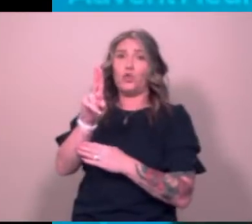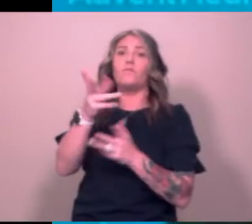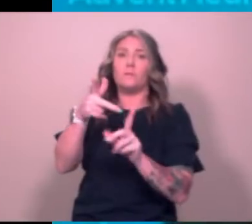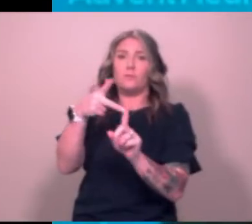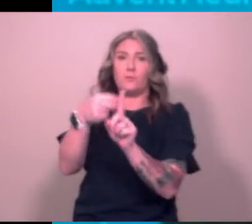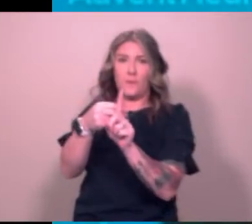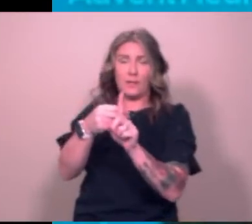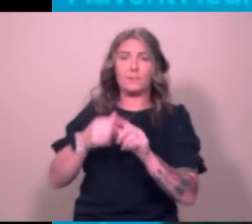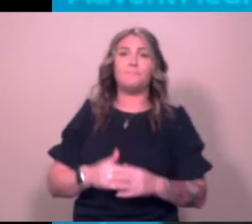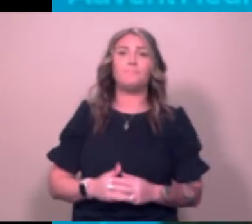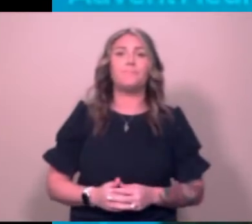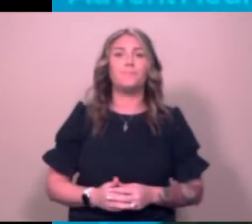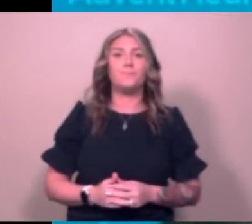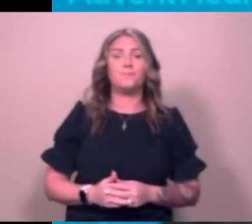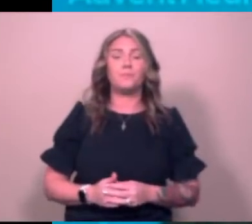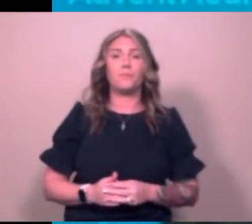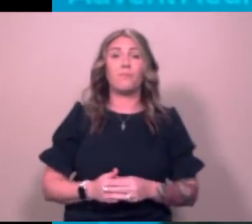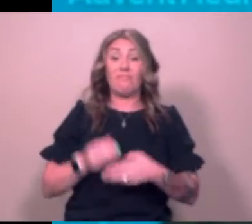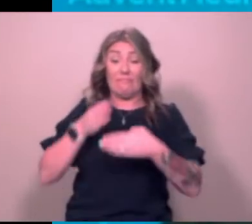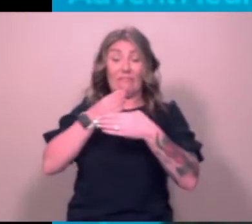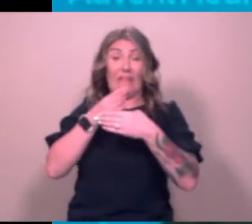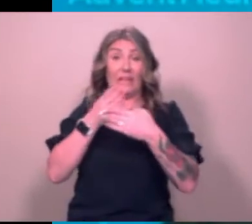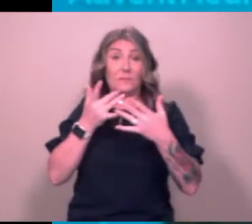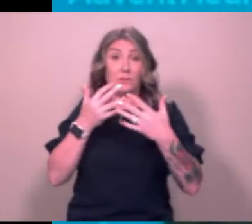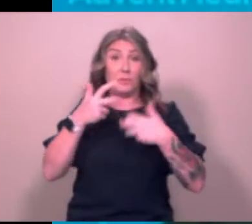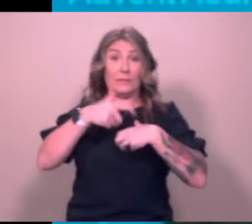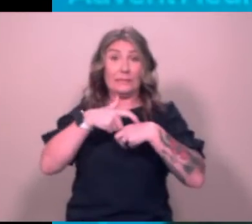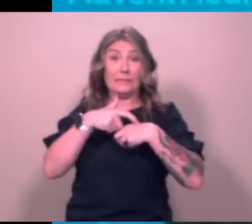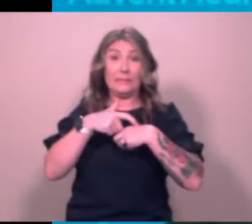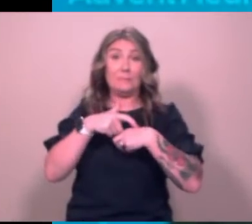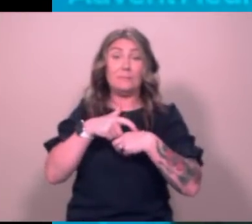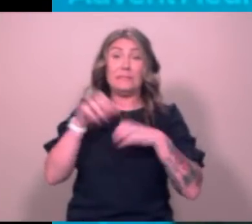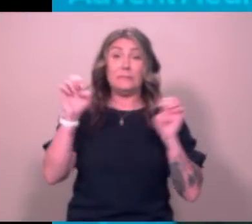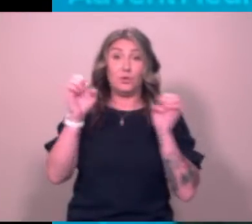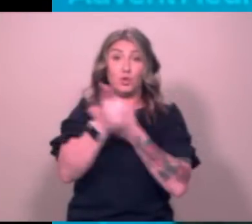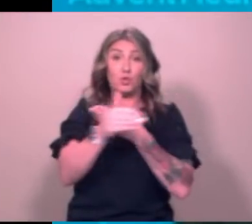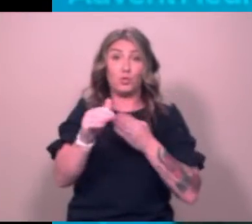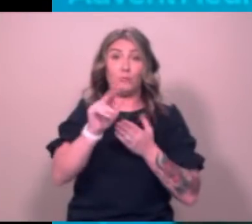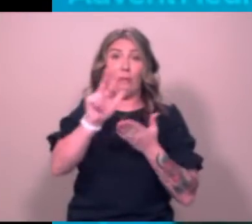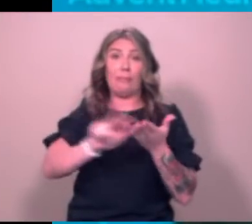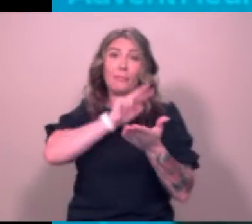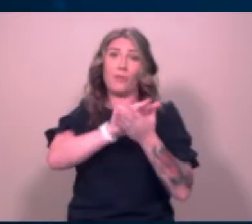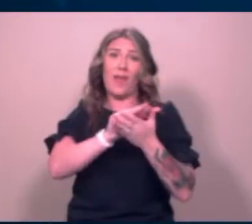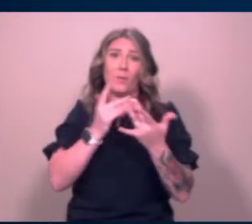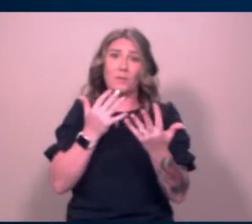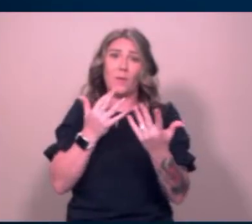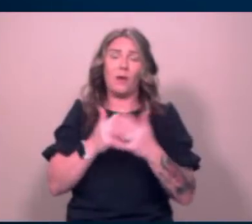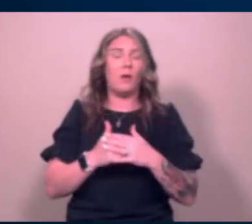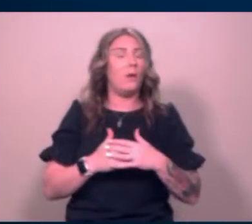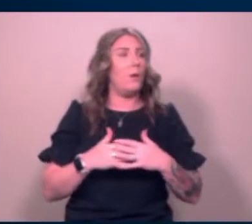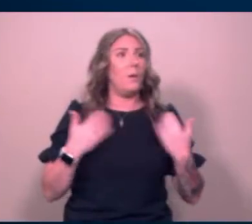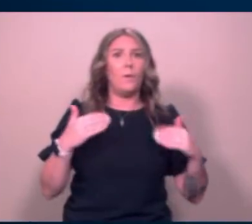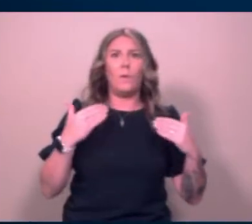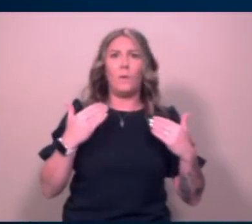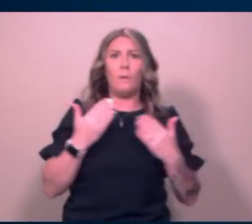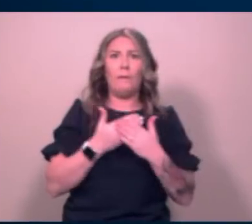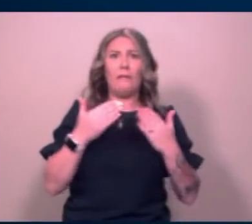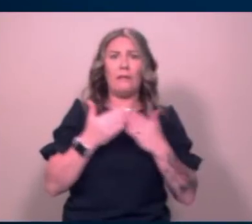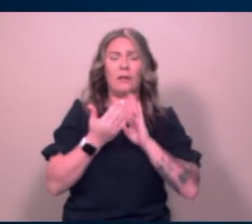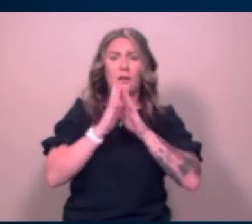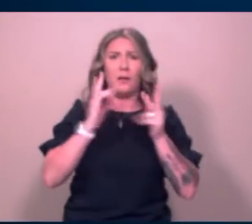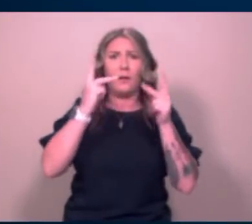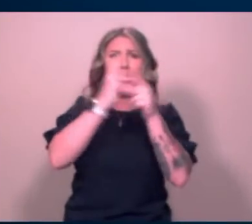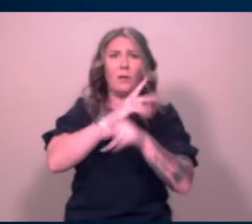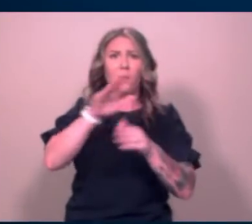vaccinated. And our average wait time in our ER is 3 hours. Yeah, things are deteriorating, unfortunately, and it's all from